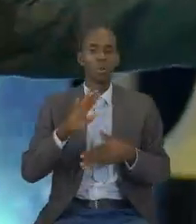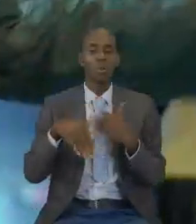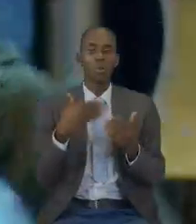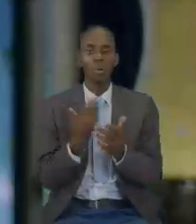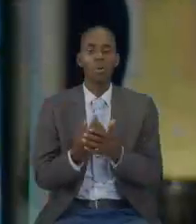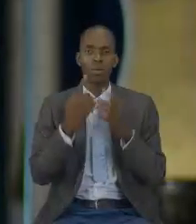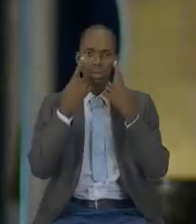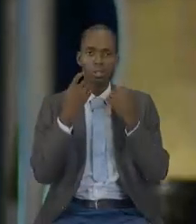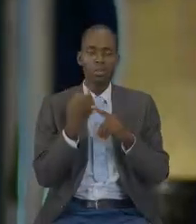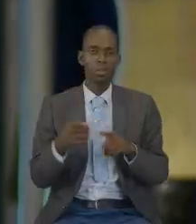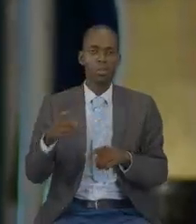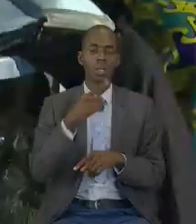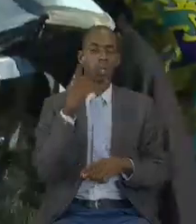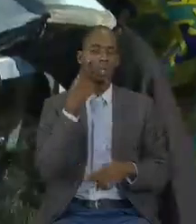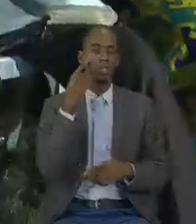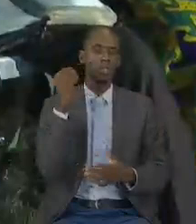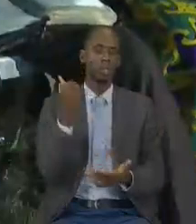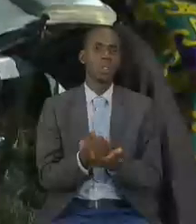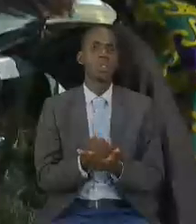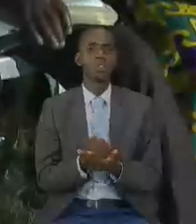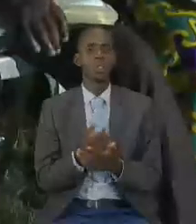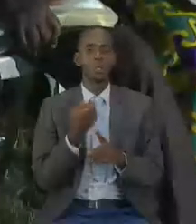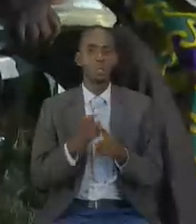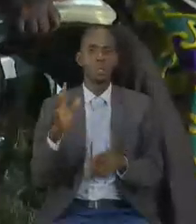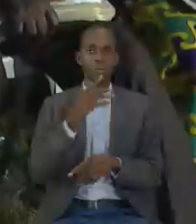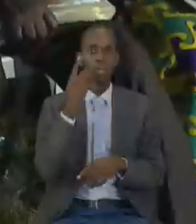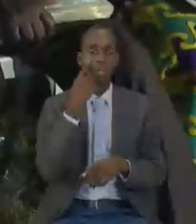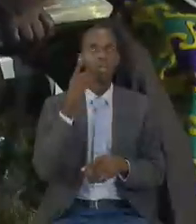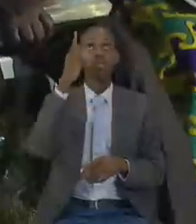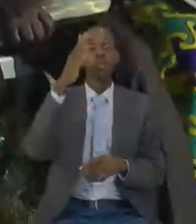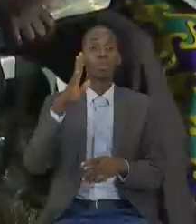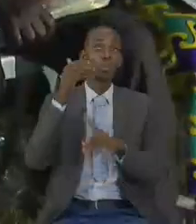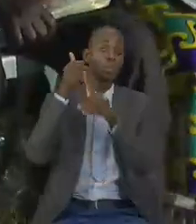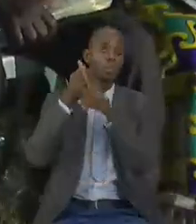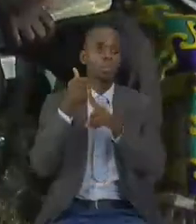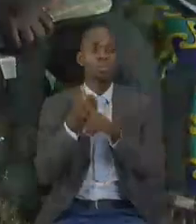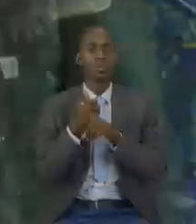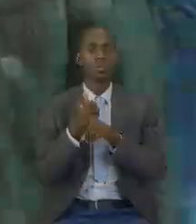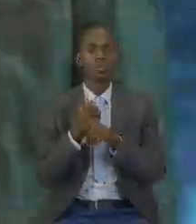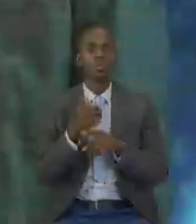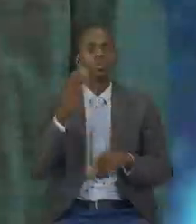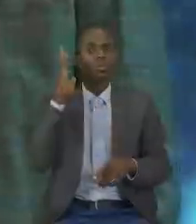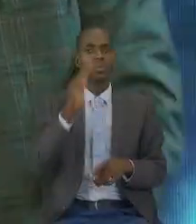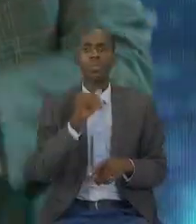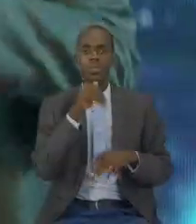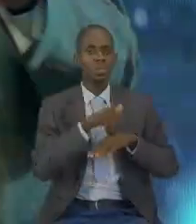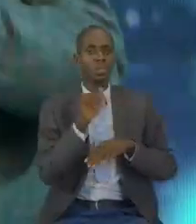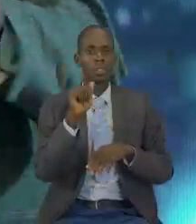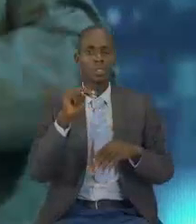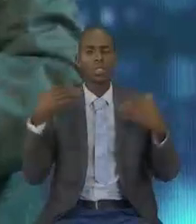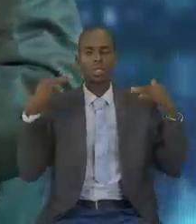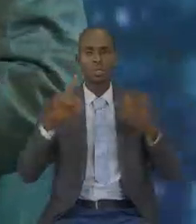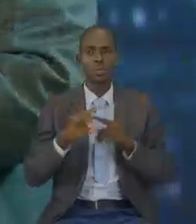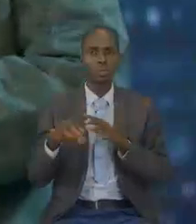tears from their eyes. From your eyes, God himself, he'll not tell an angel to do it. He'll